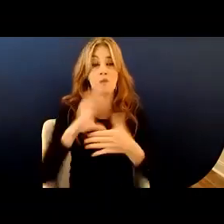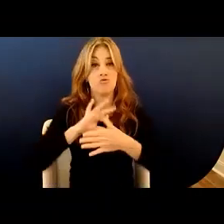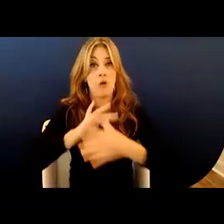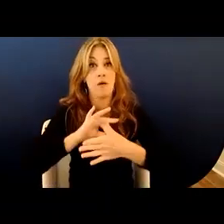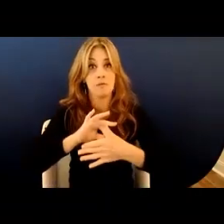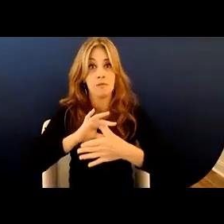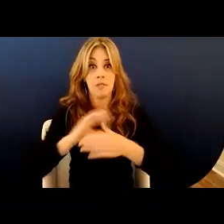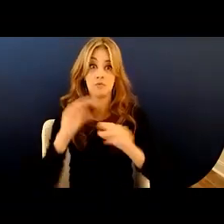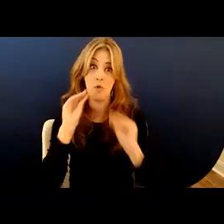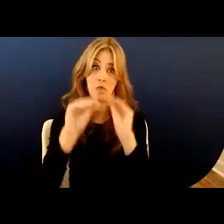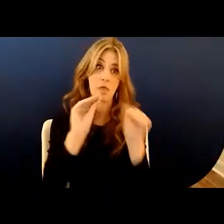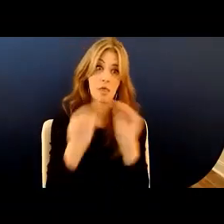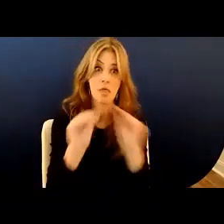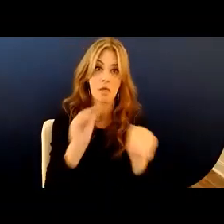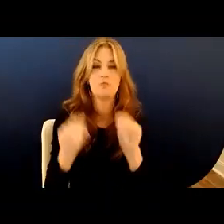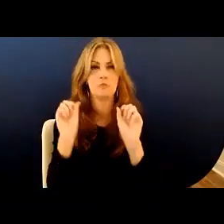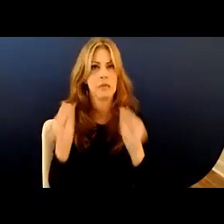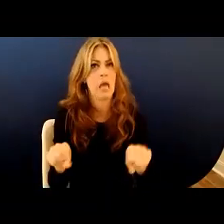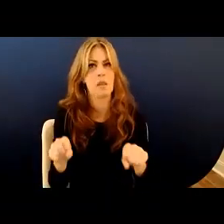add to your